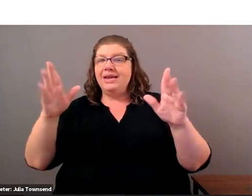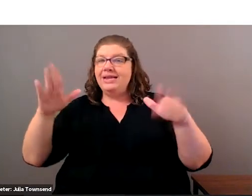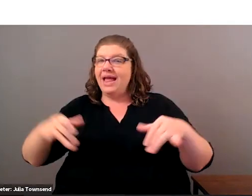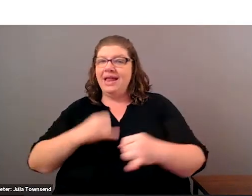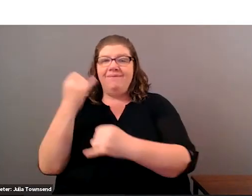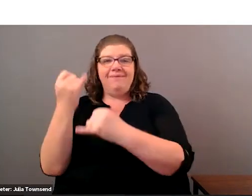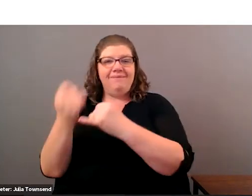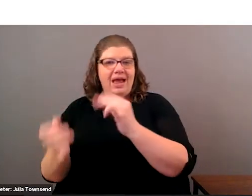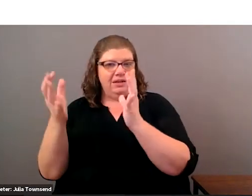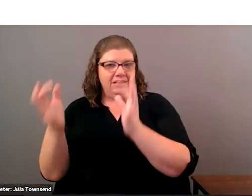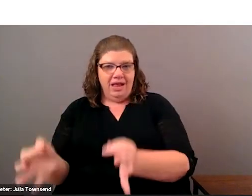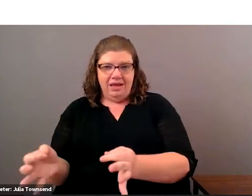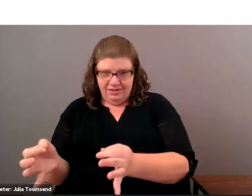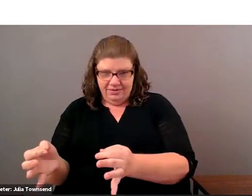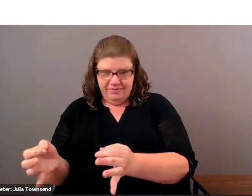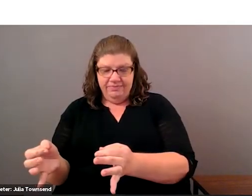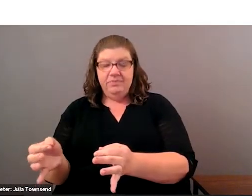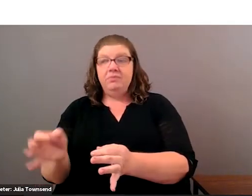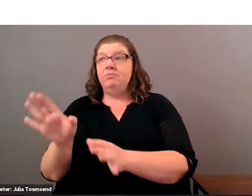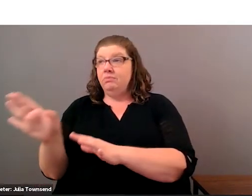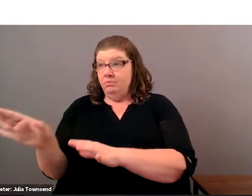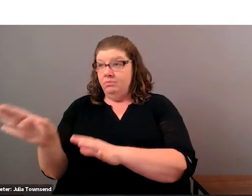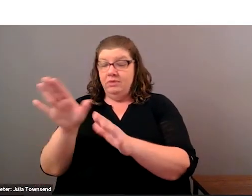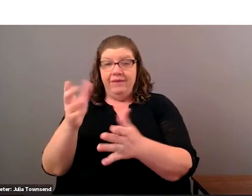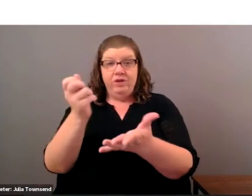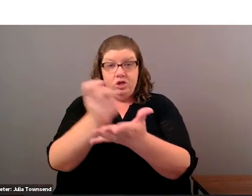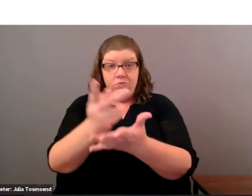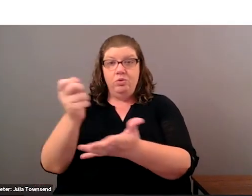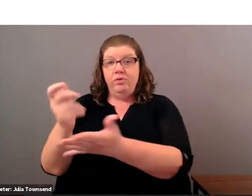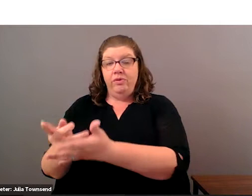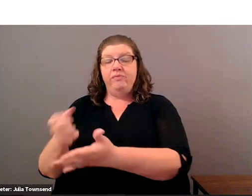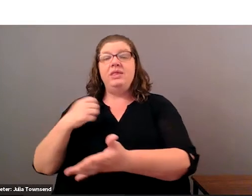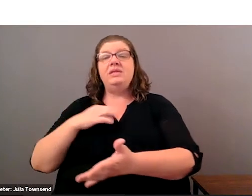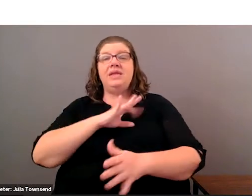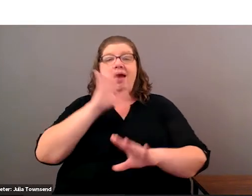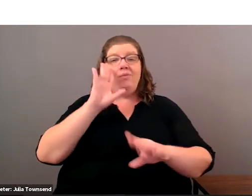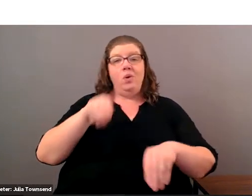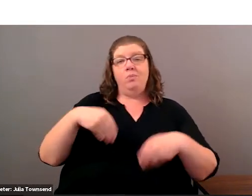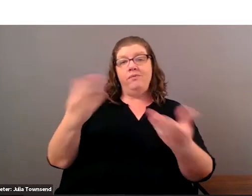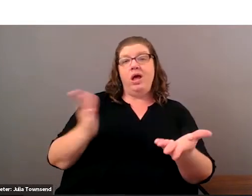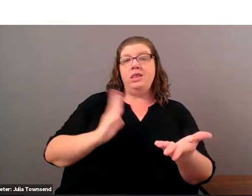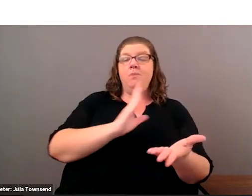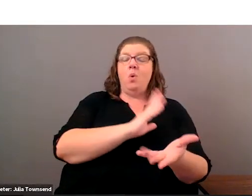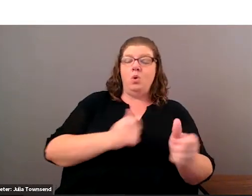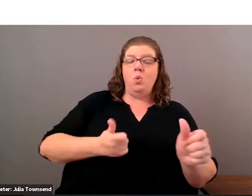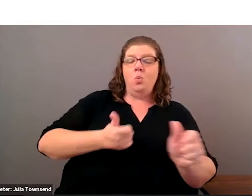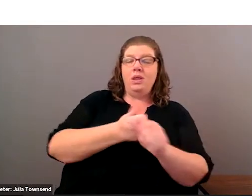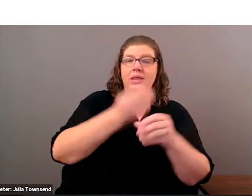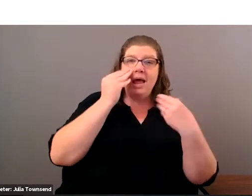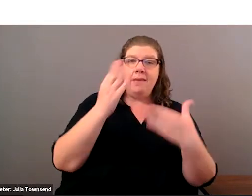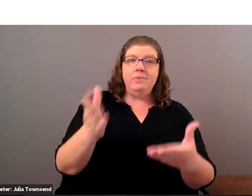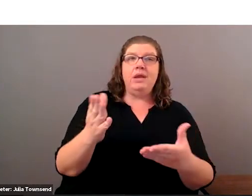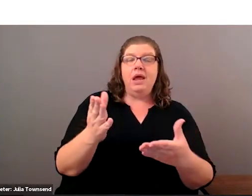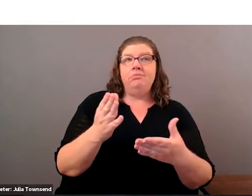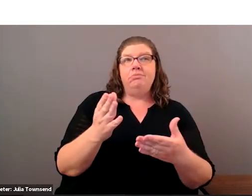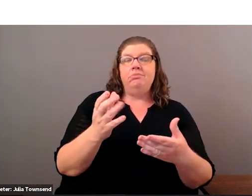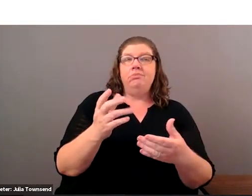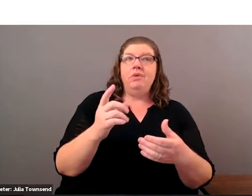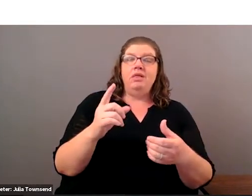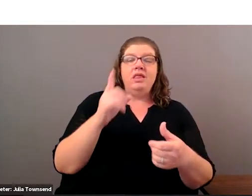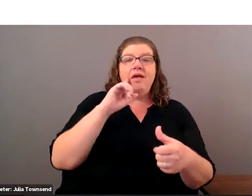finalized. Once these budgets are approved, staff will provide the board with an update no later than at first